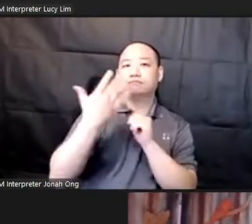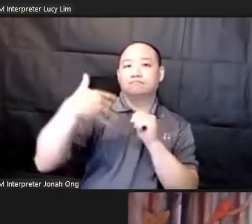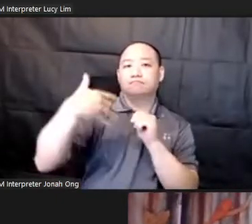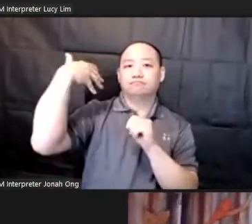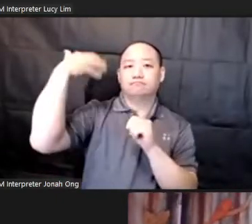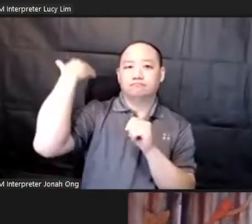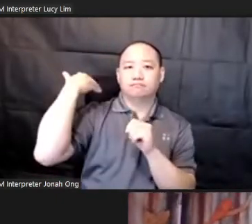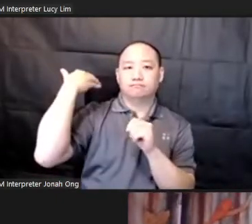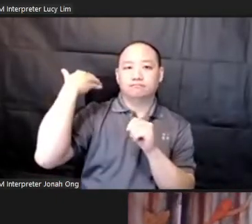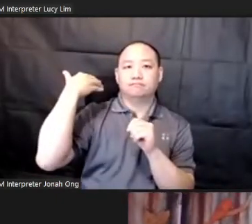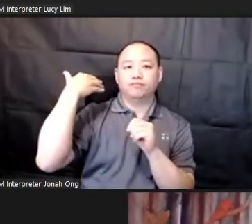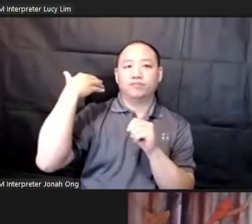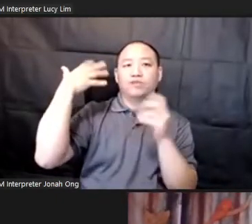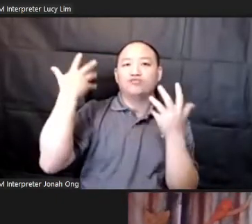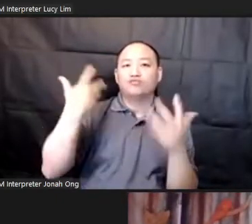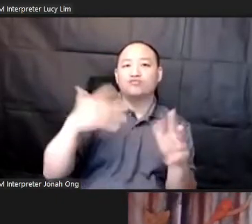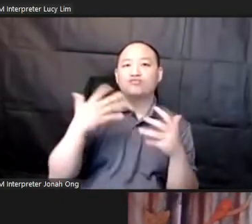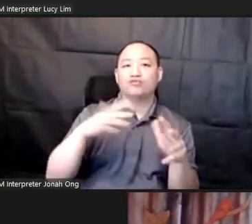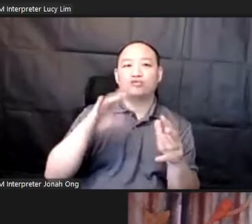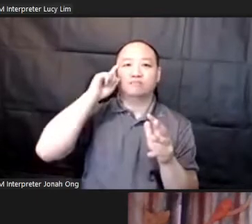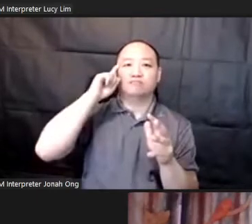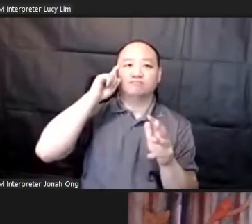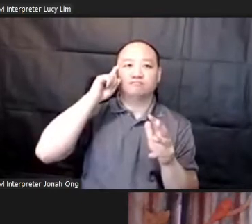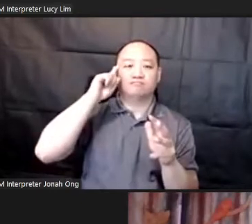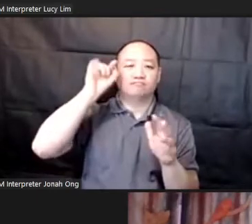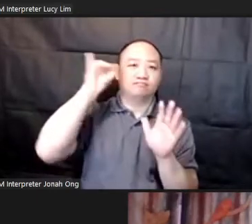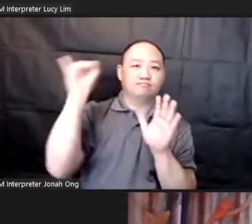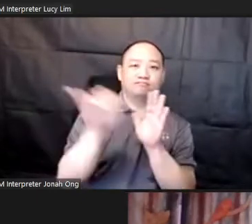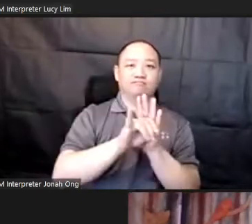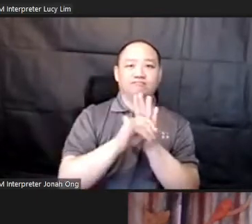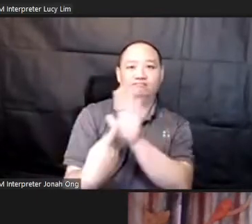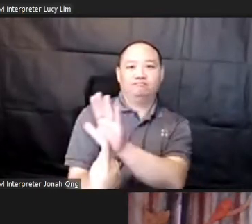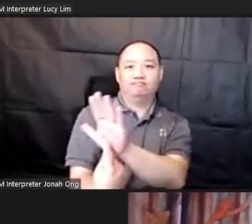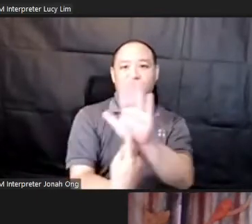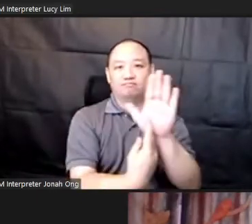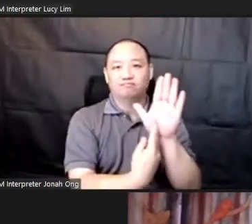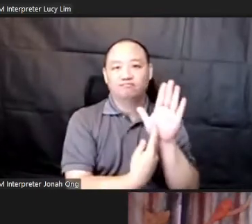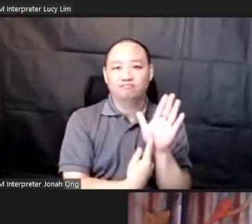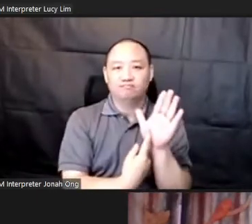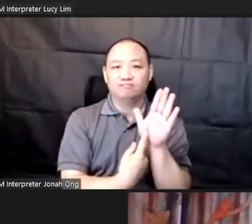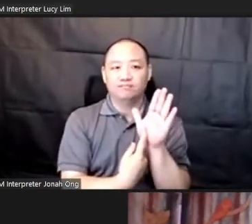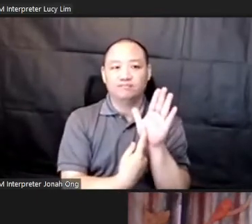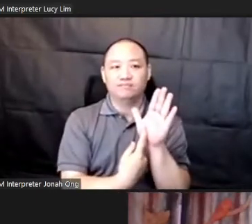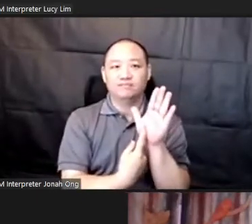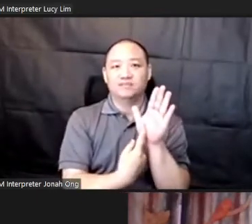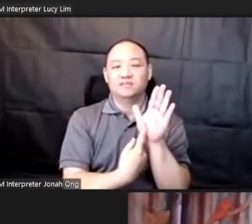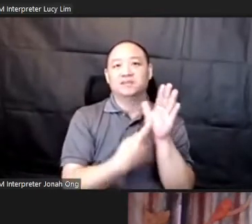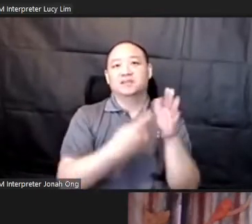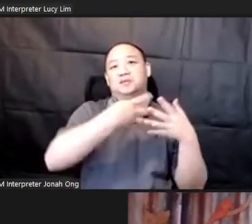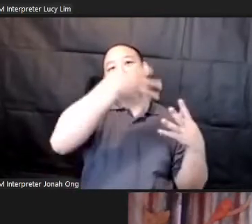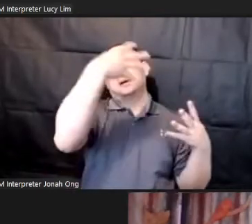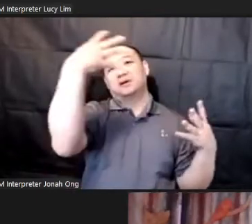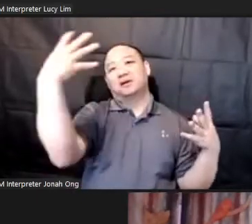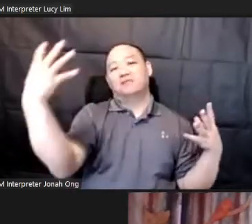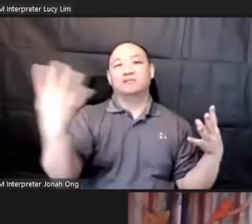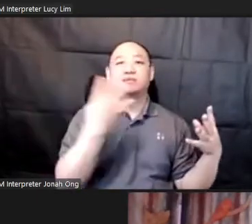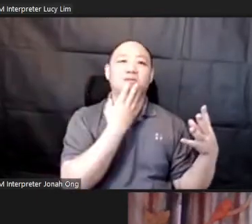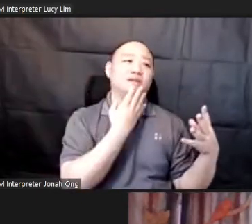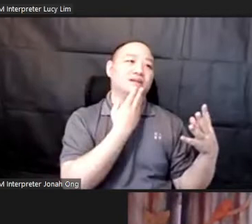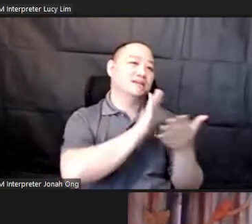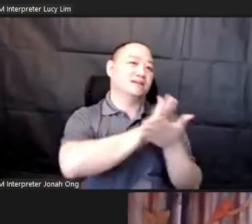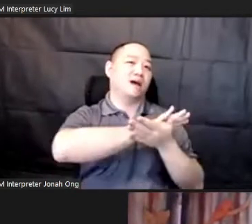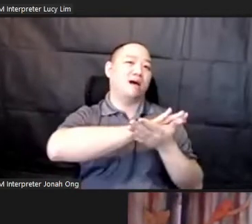painted this picture of Malaysia that's, you know, healthily diverse as like, you know, there's rainbows, everything's nice,